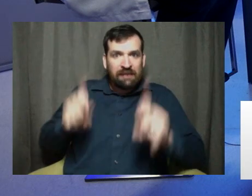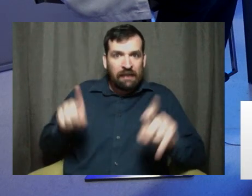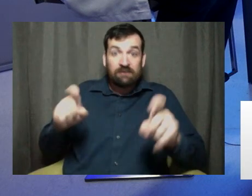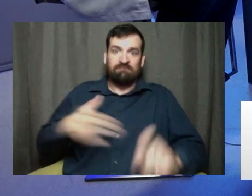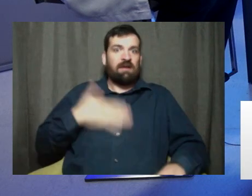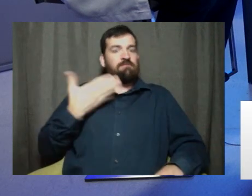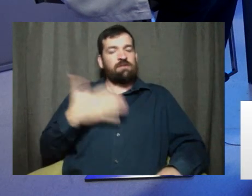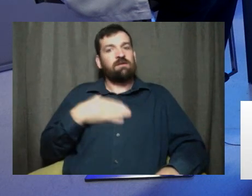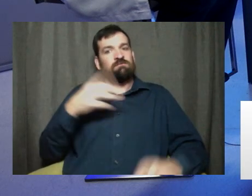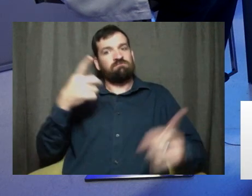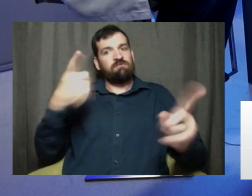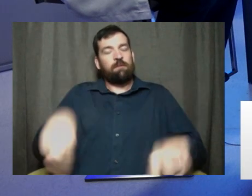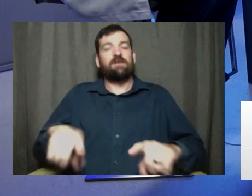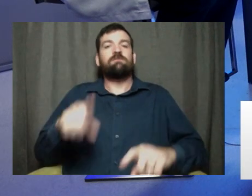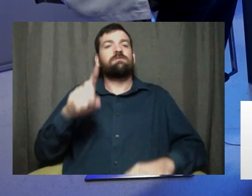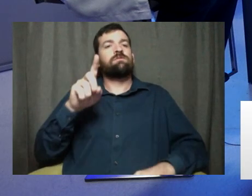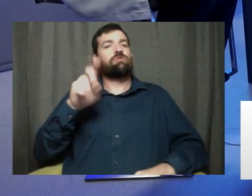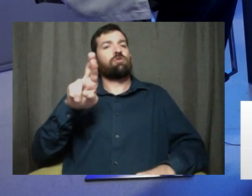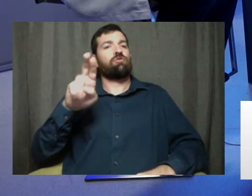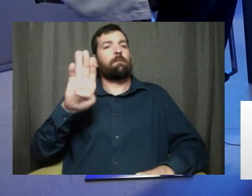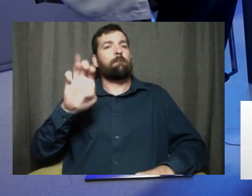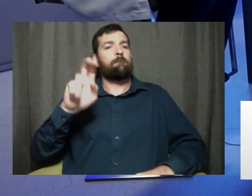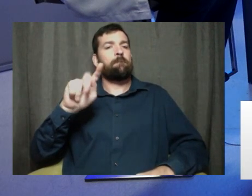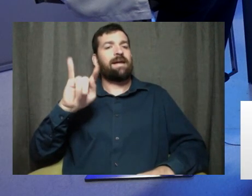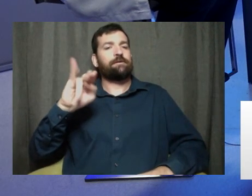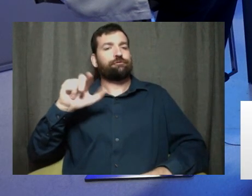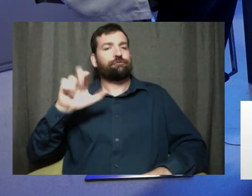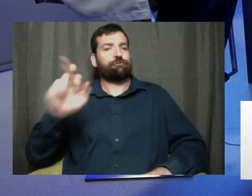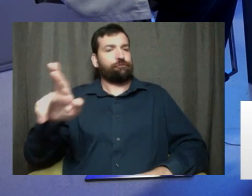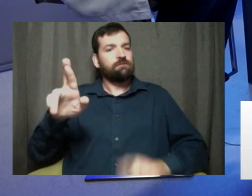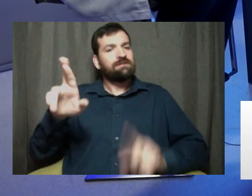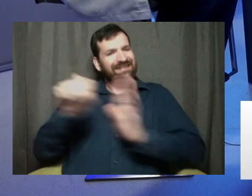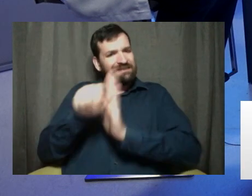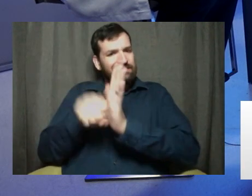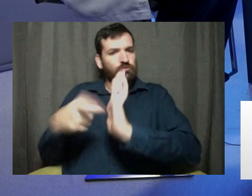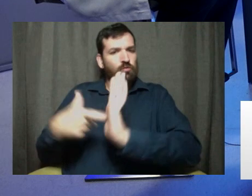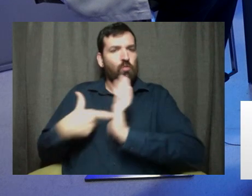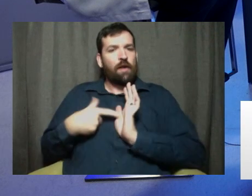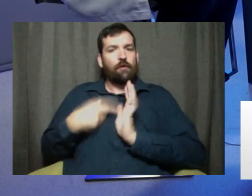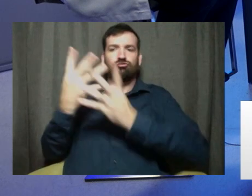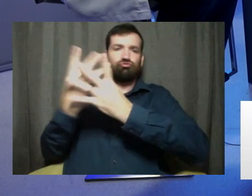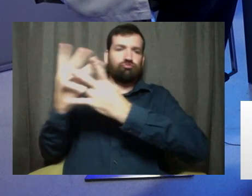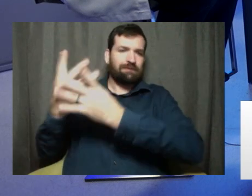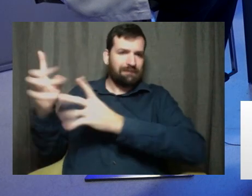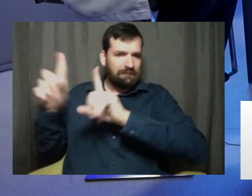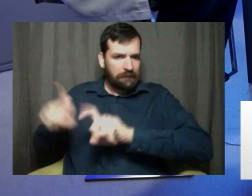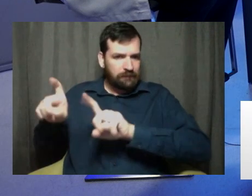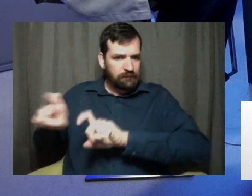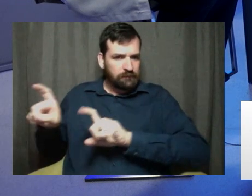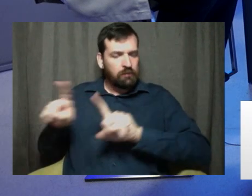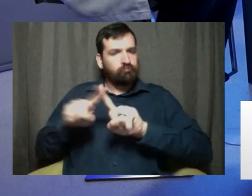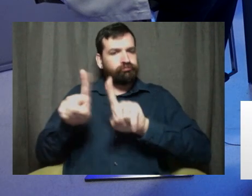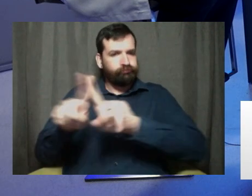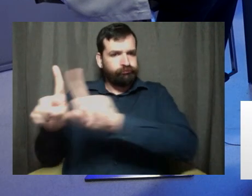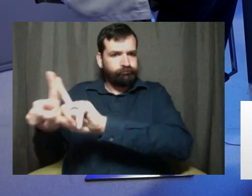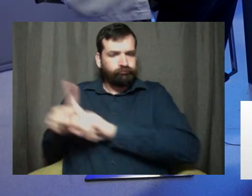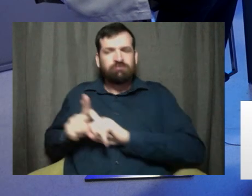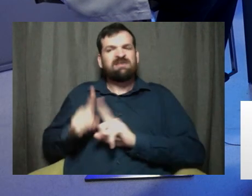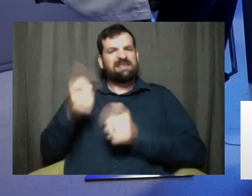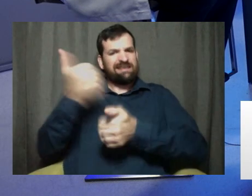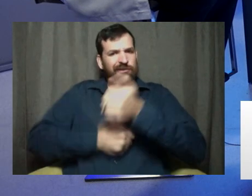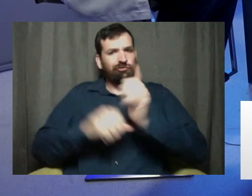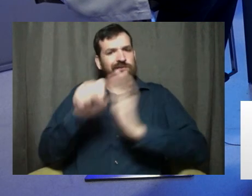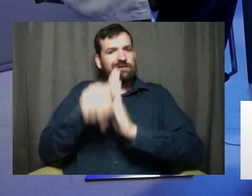So Dr. Bettinger, I want to ask, states require newborns to be screened for different things. They vary state to state. So how does